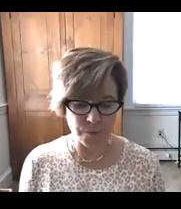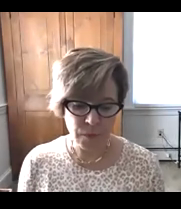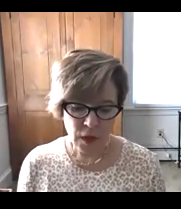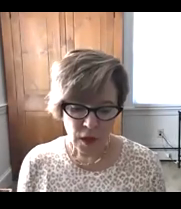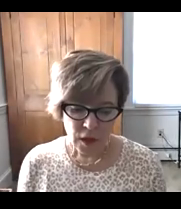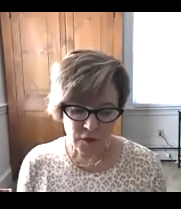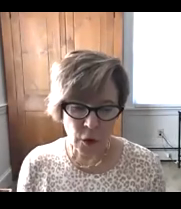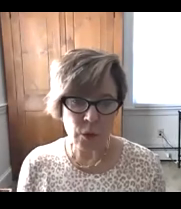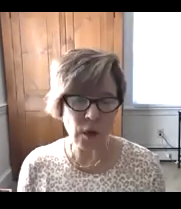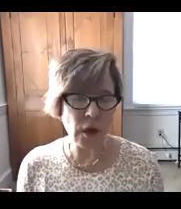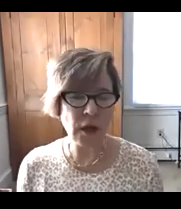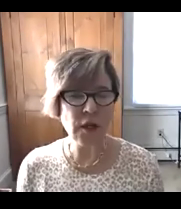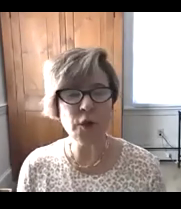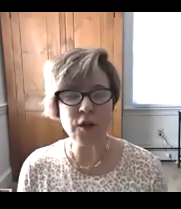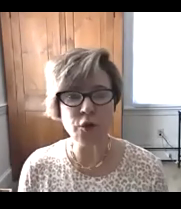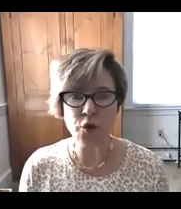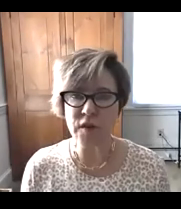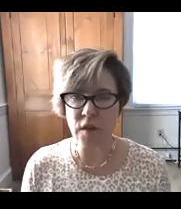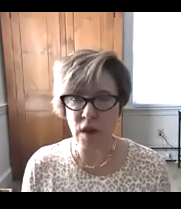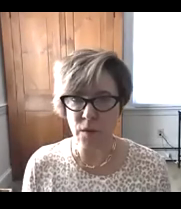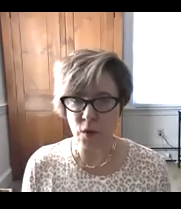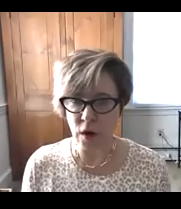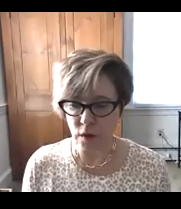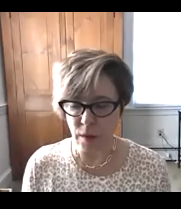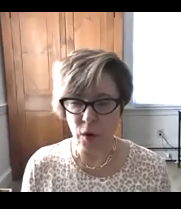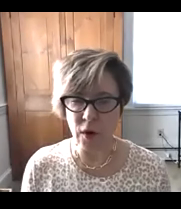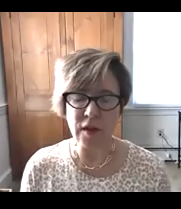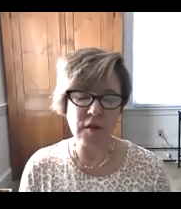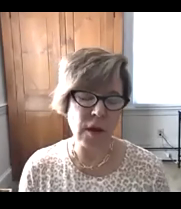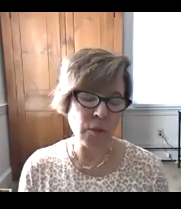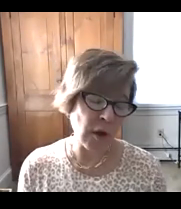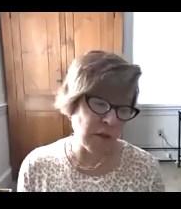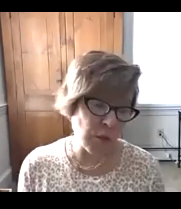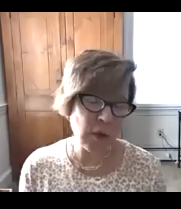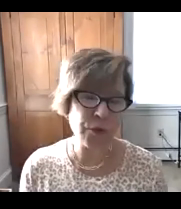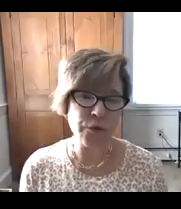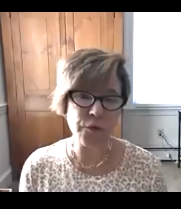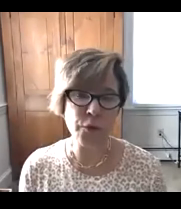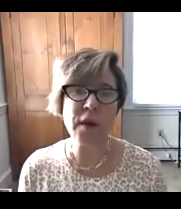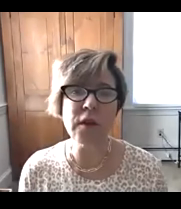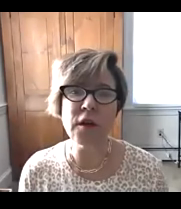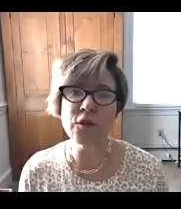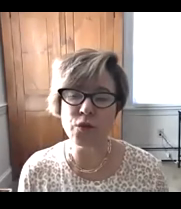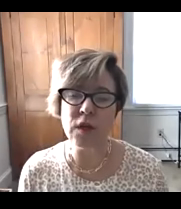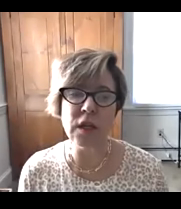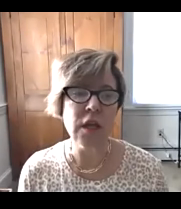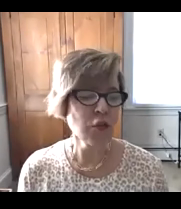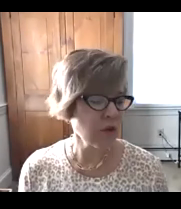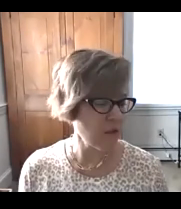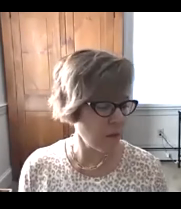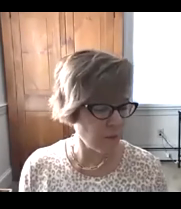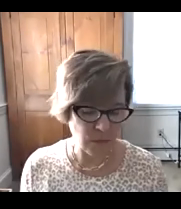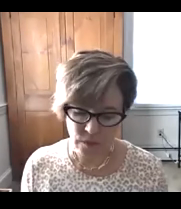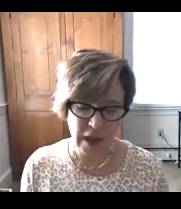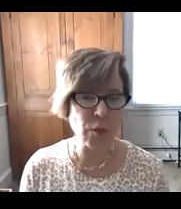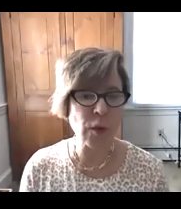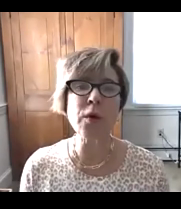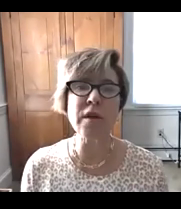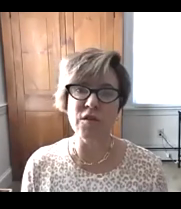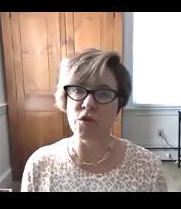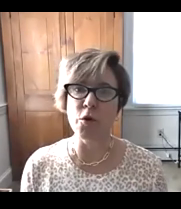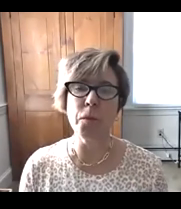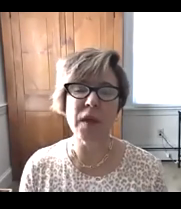home. So I know that New Jersey librarians and librarians really throughout the country, just as